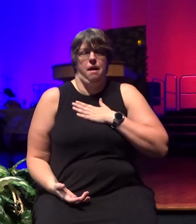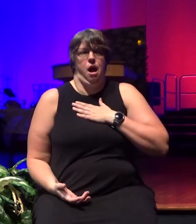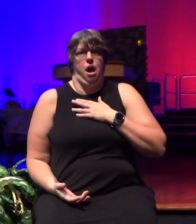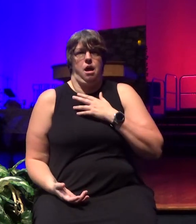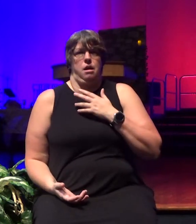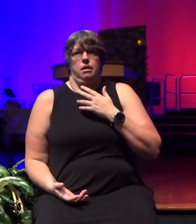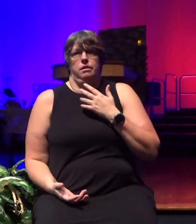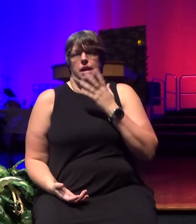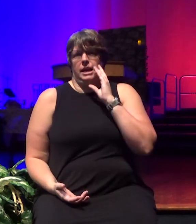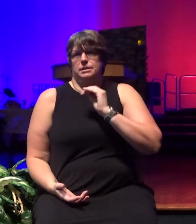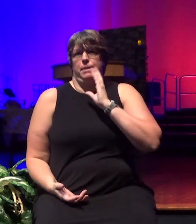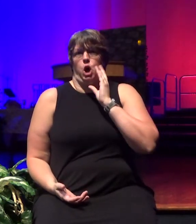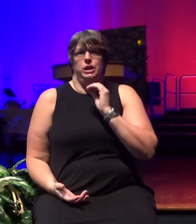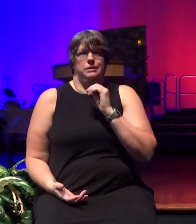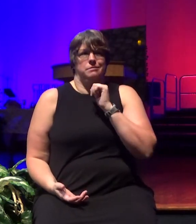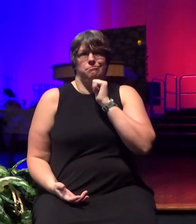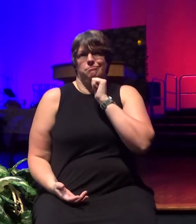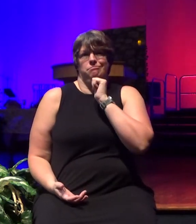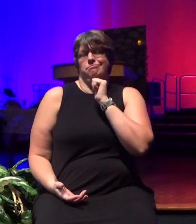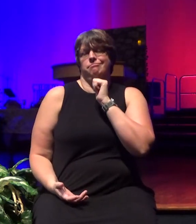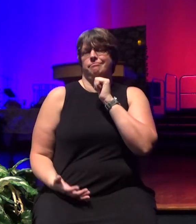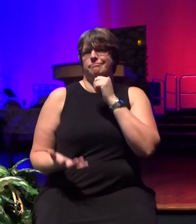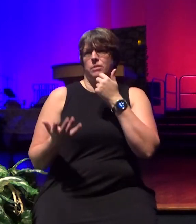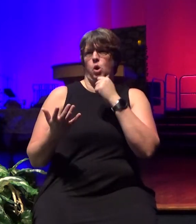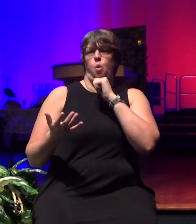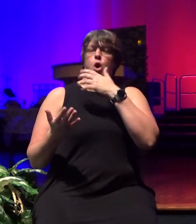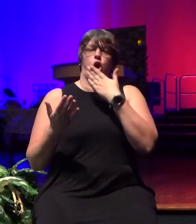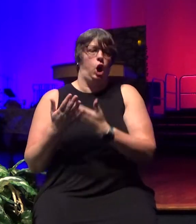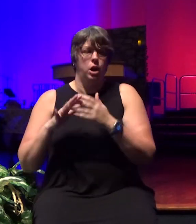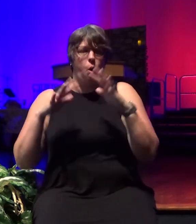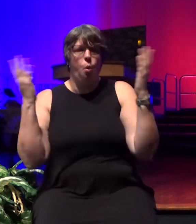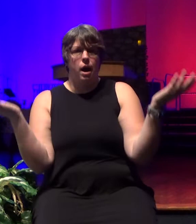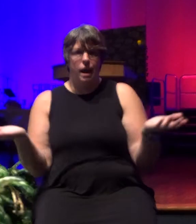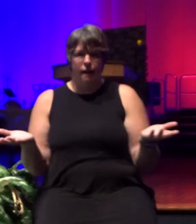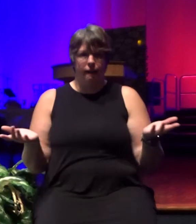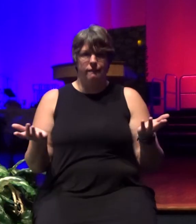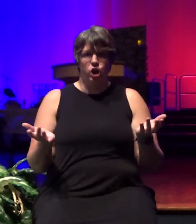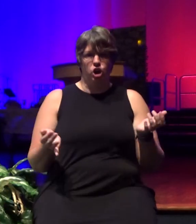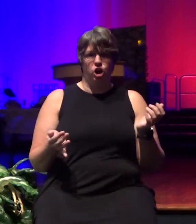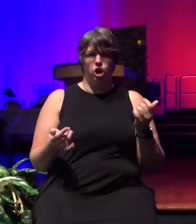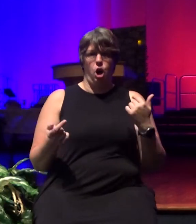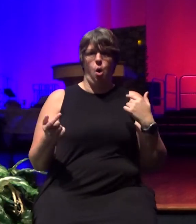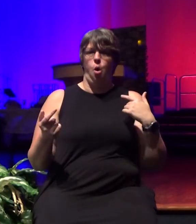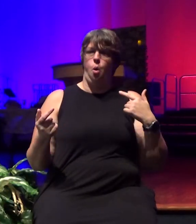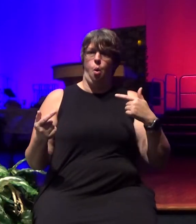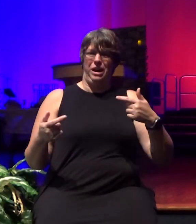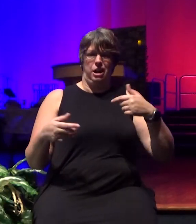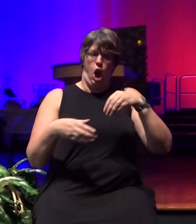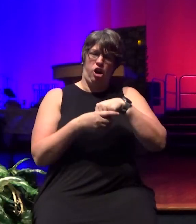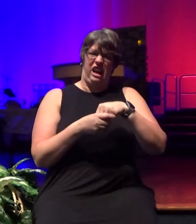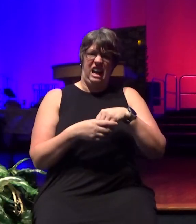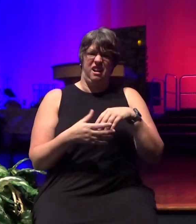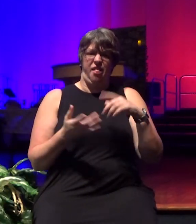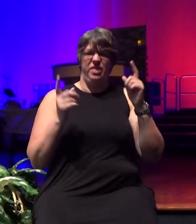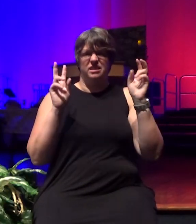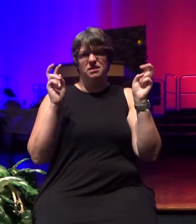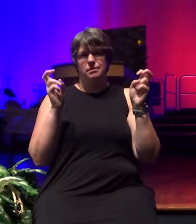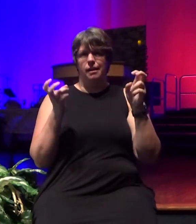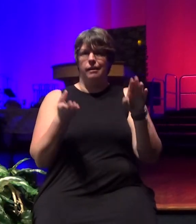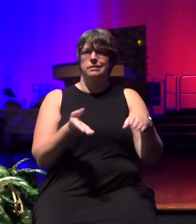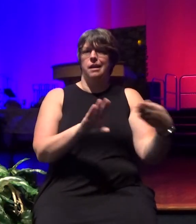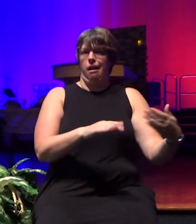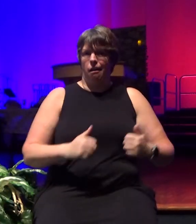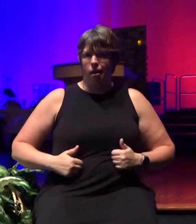Or maybe where I am in this station of life, that's all over. And we get into these ruts of deadened living. I'm pretty sure